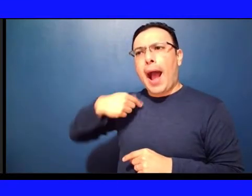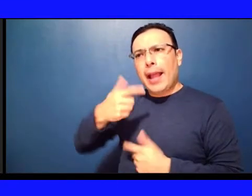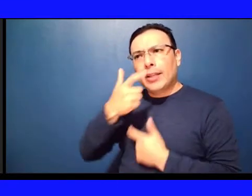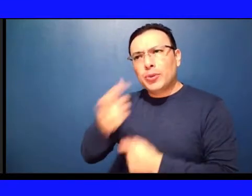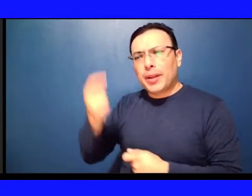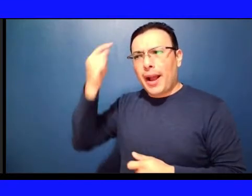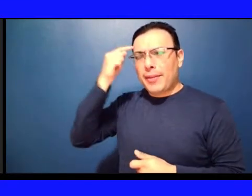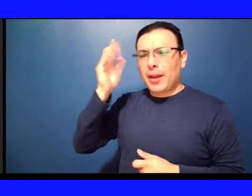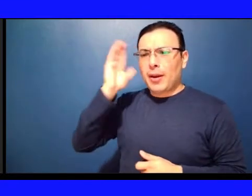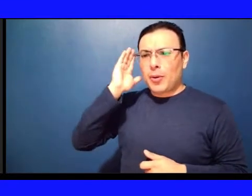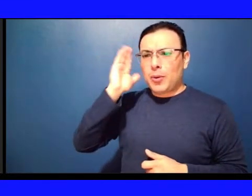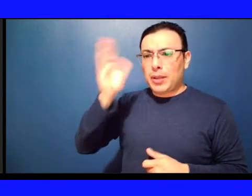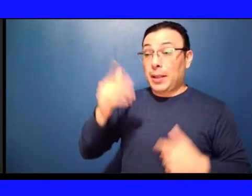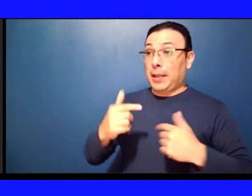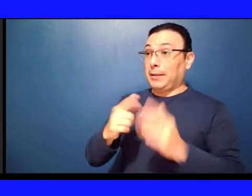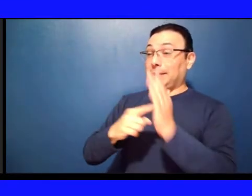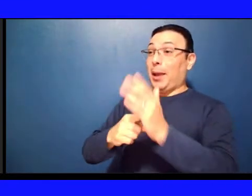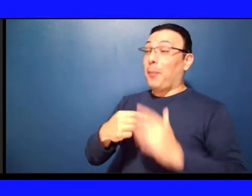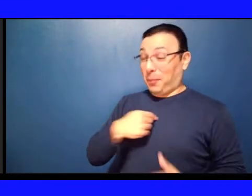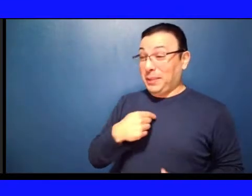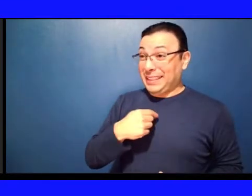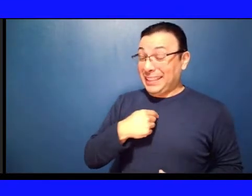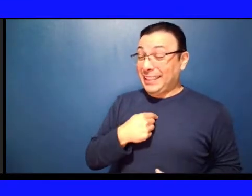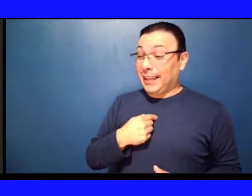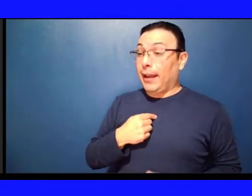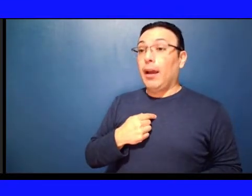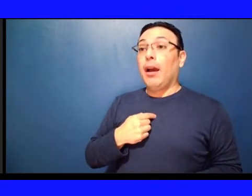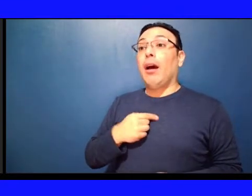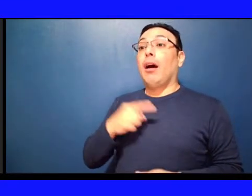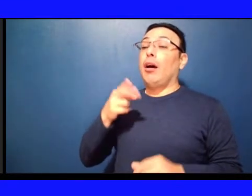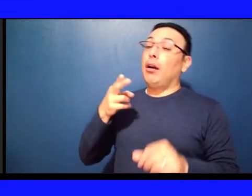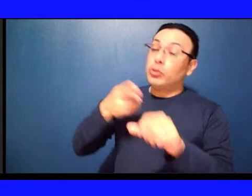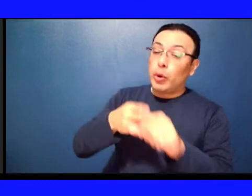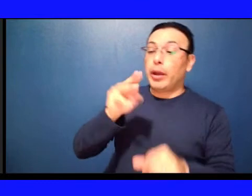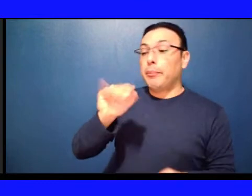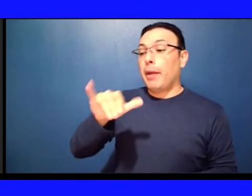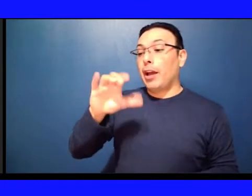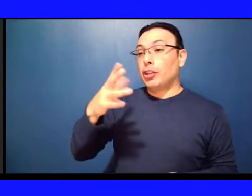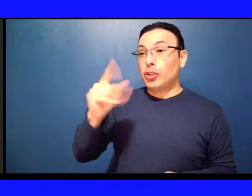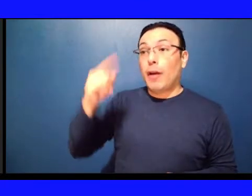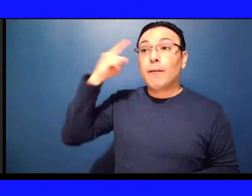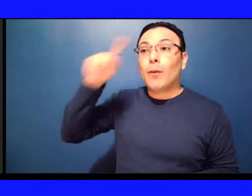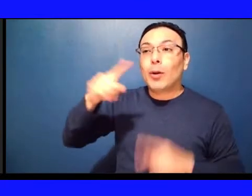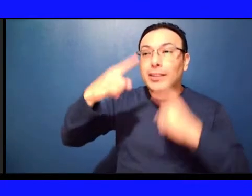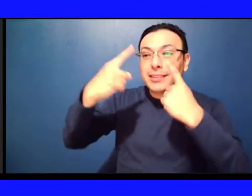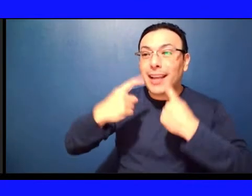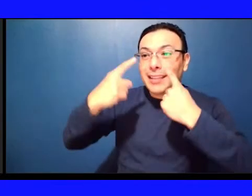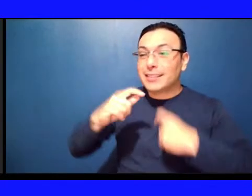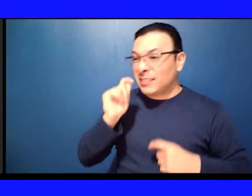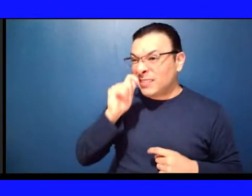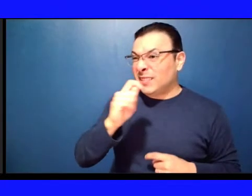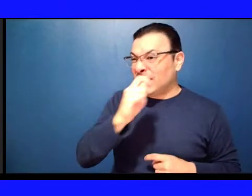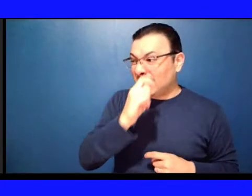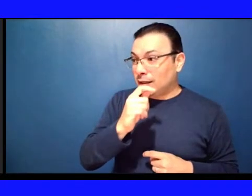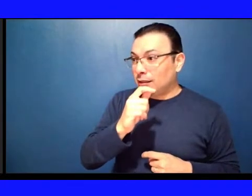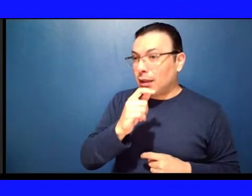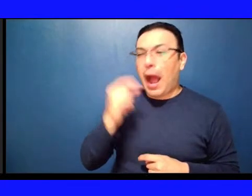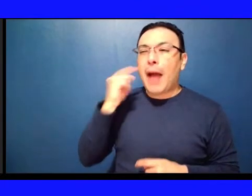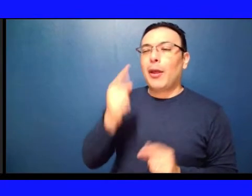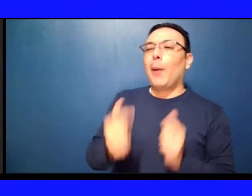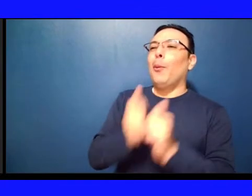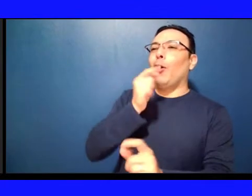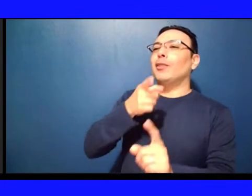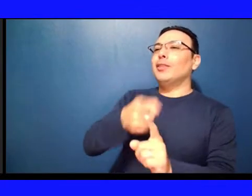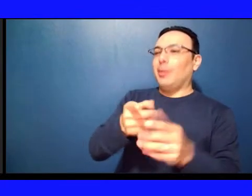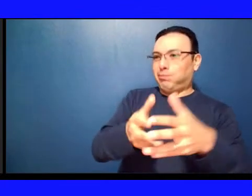Kaiser levels. What is Kaiser? They're in the 80s. That was the last I checked. Is that